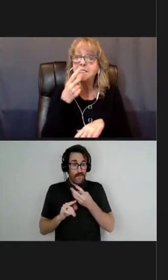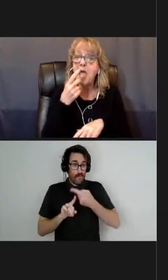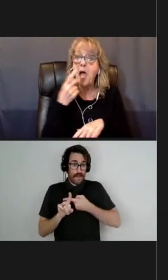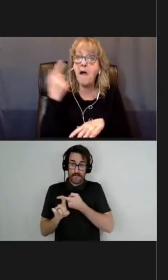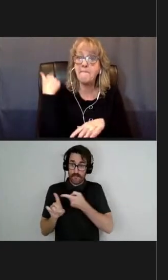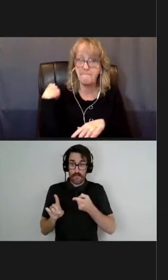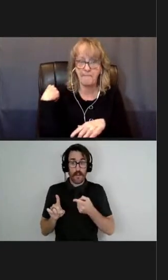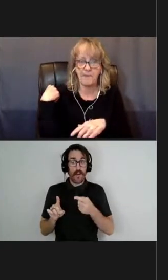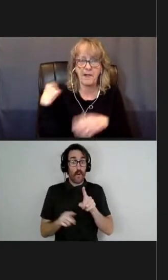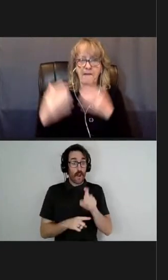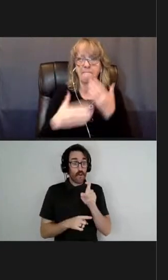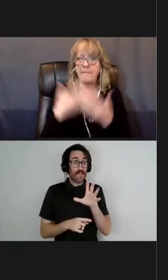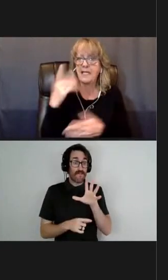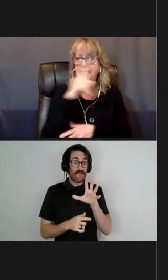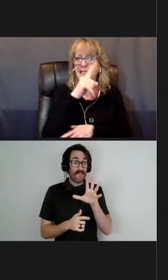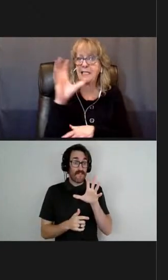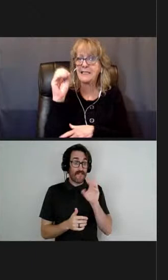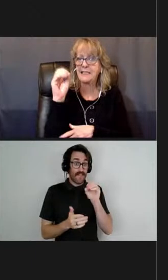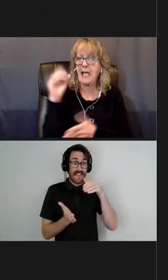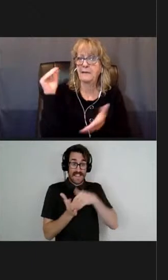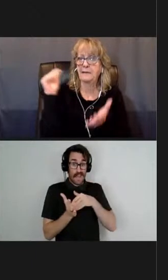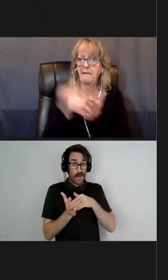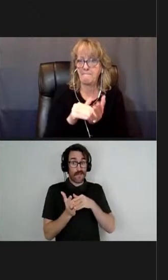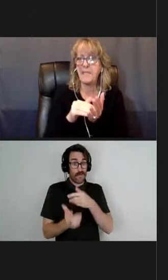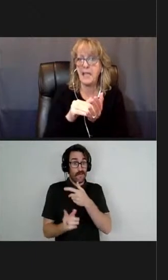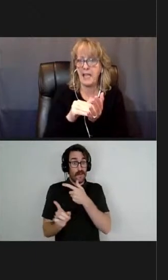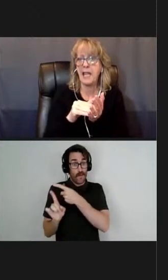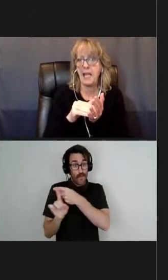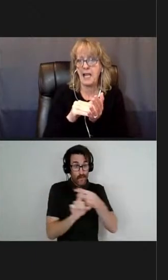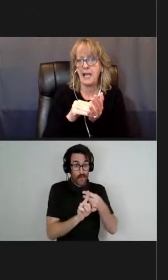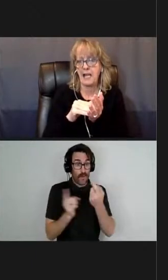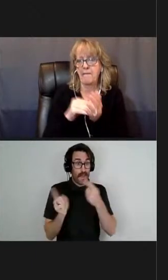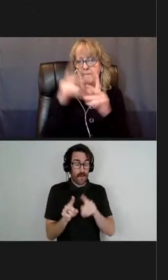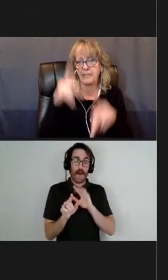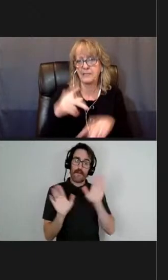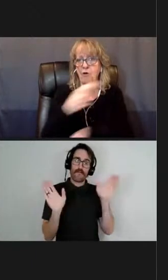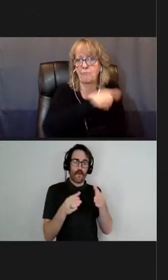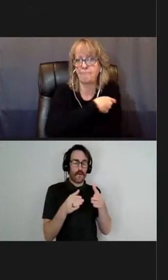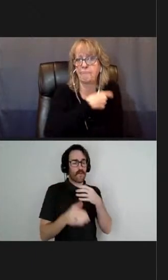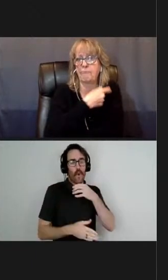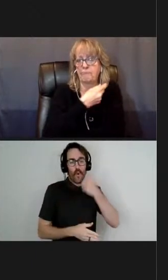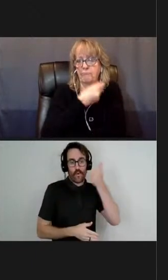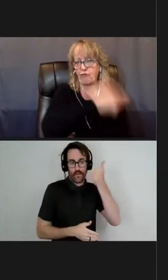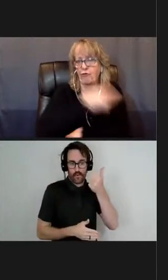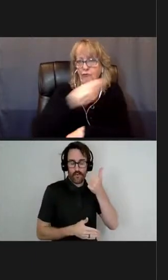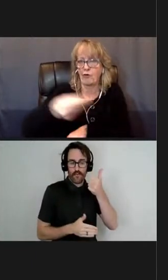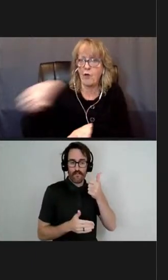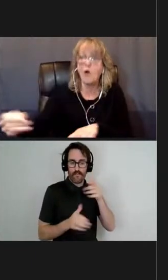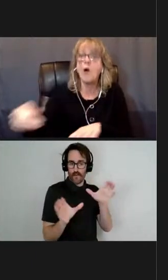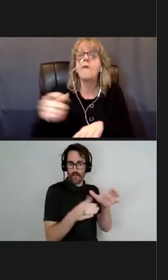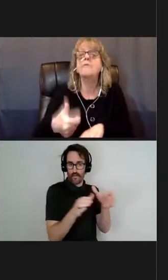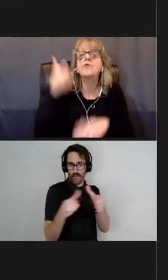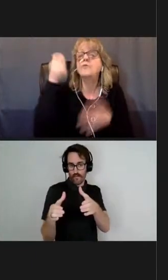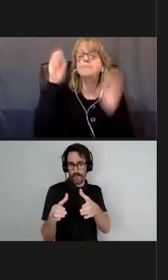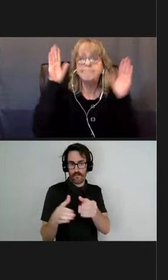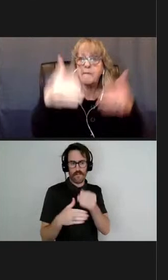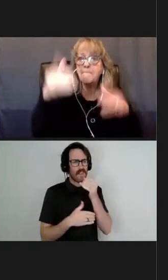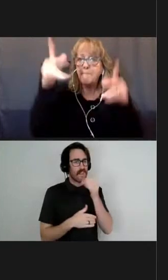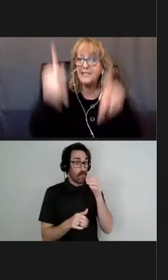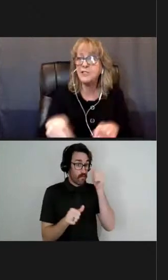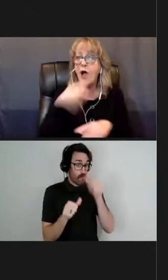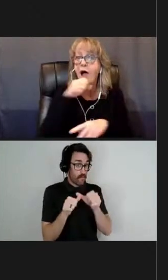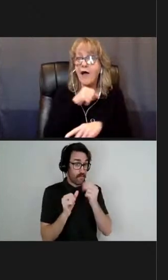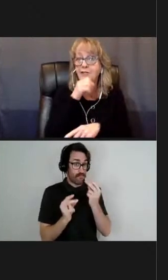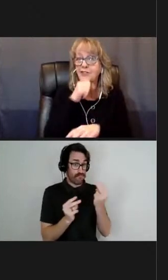been administered to Ottawa residents, focusing on older age groups, because recall, the